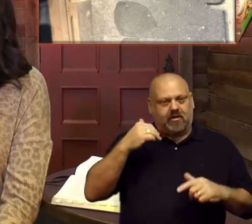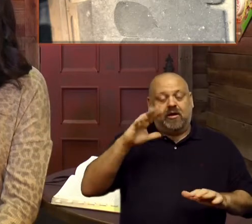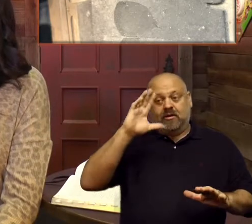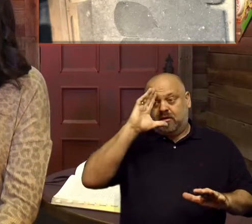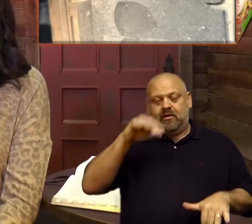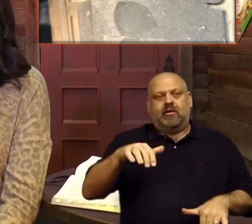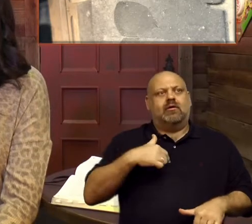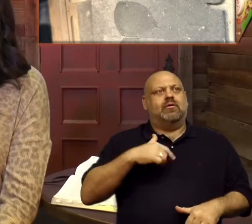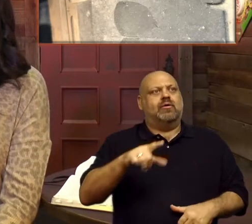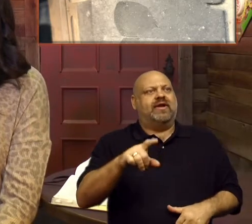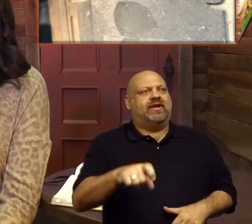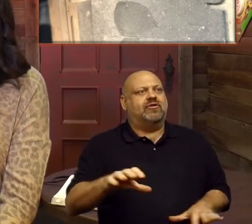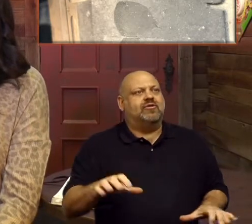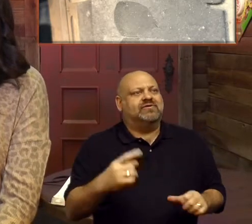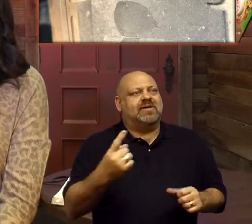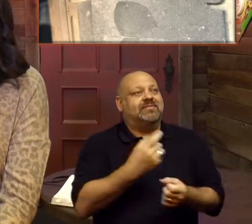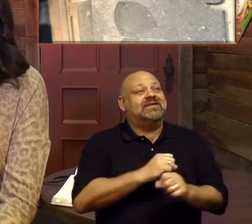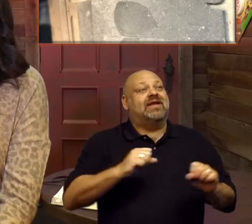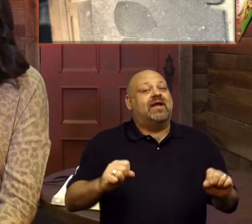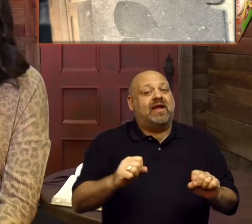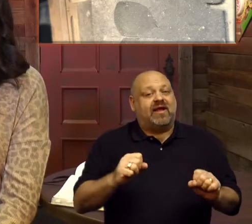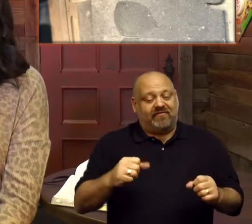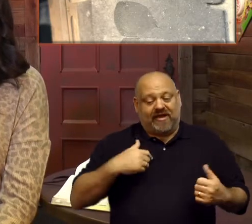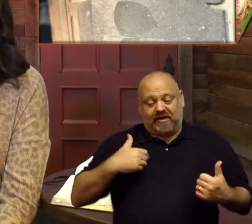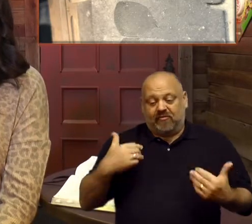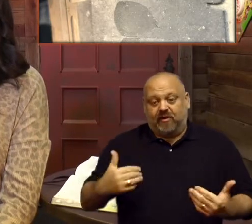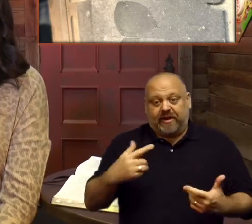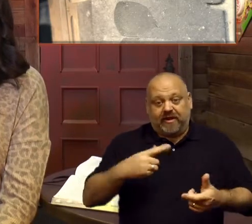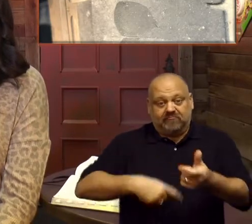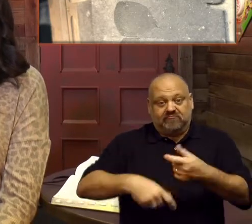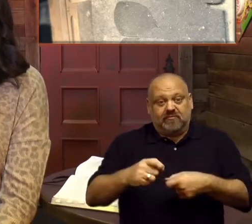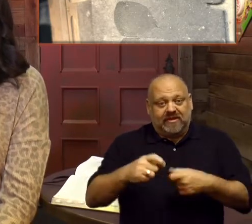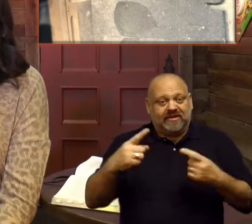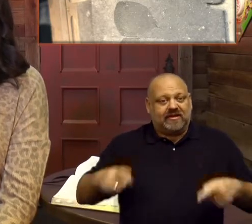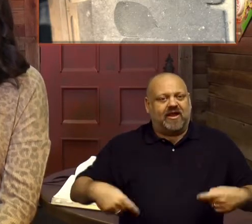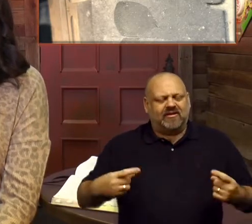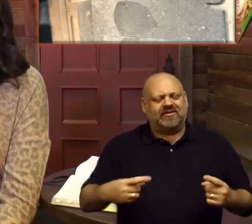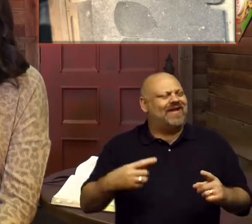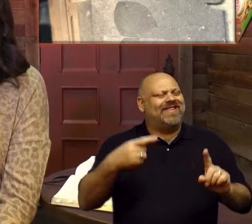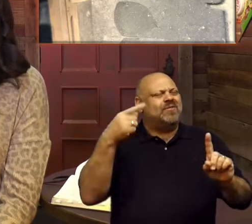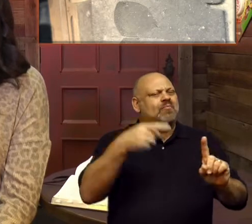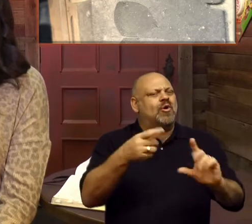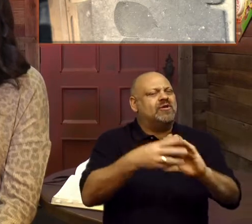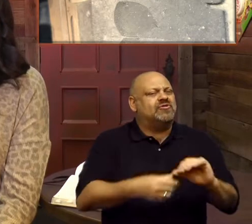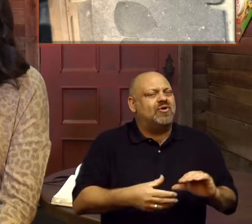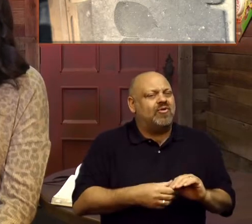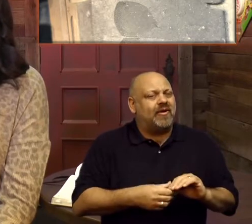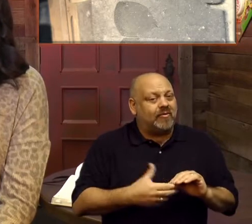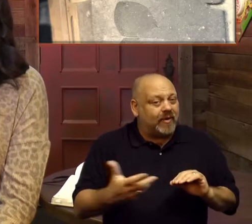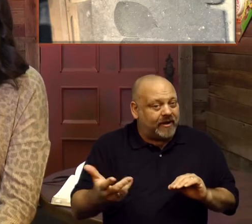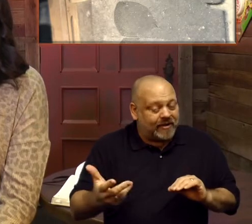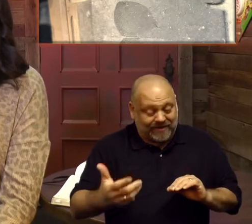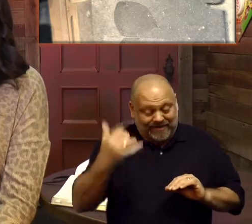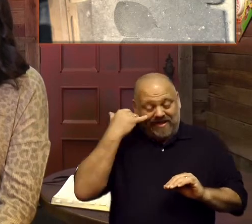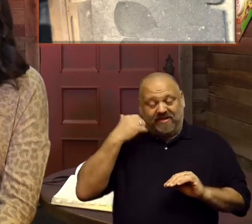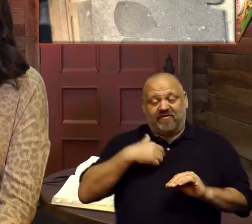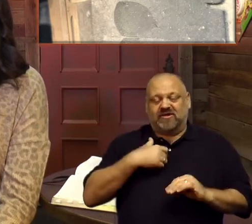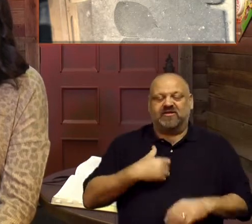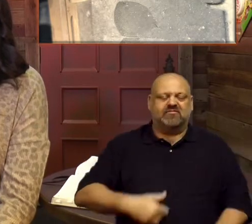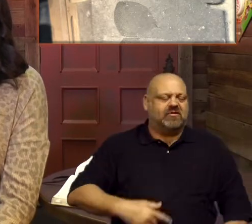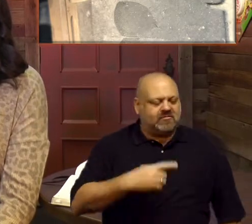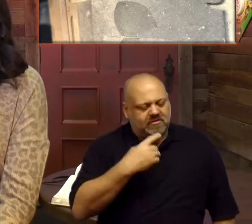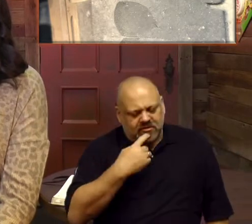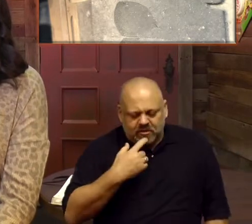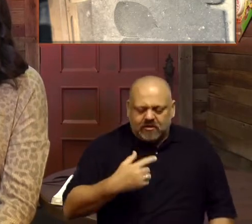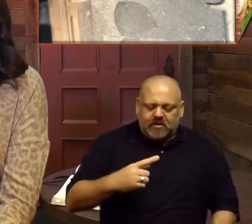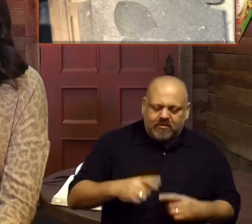was kind of this wake-up call that, hey, I need to do something safe, and got those tires changed. Now, the point of this story is that